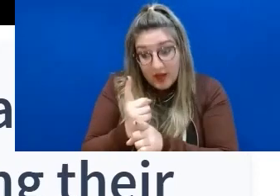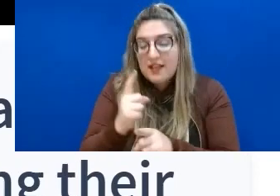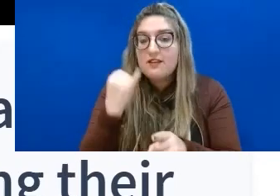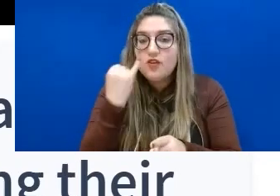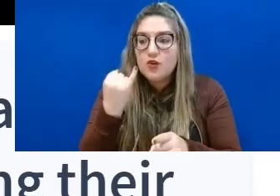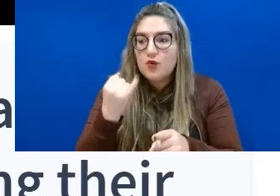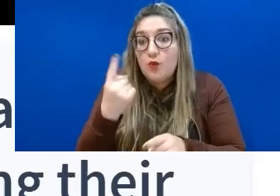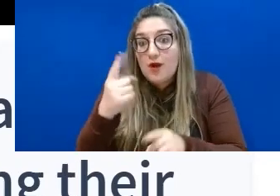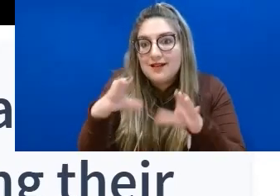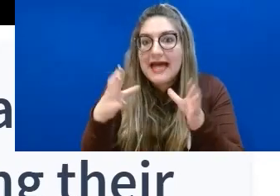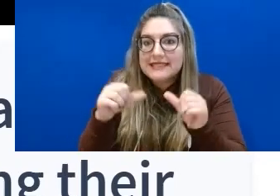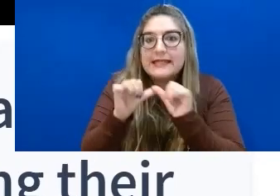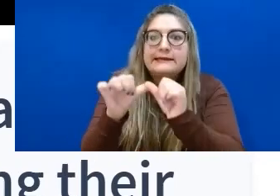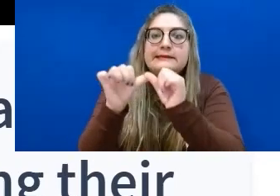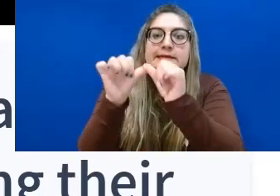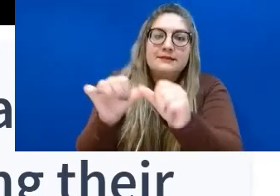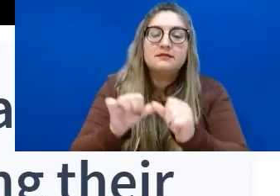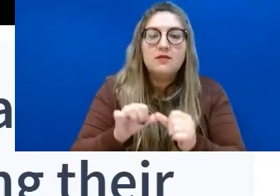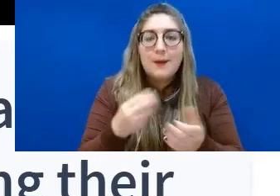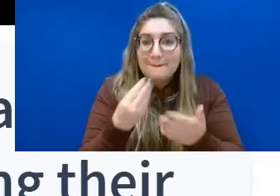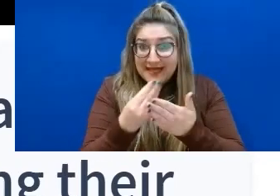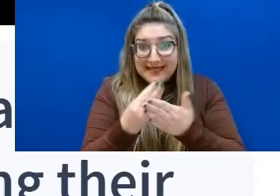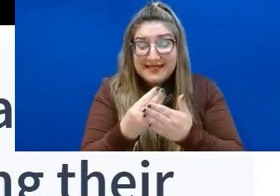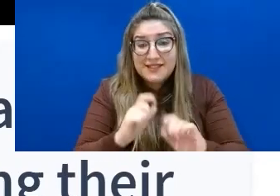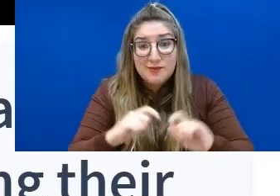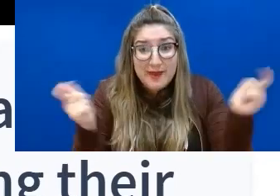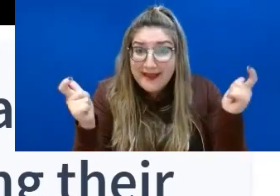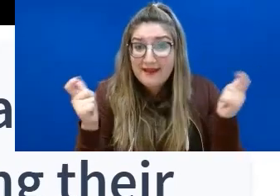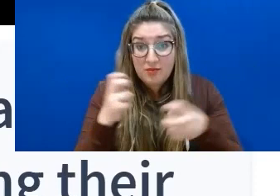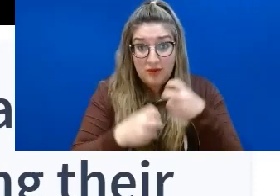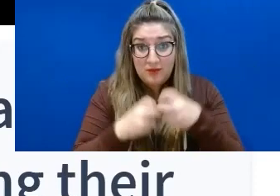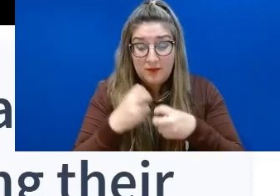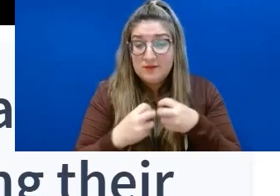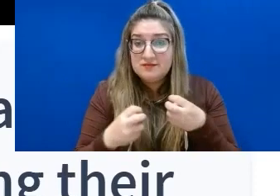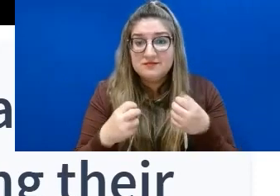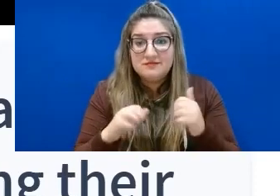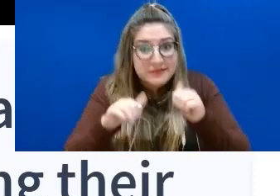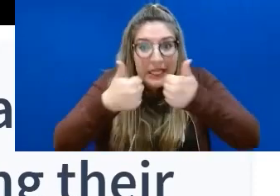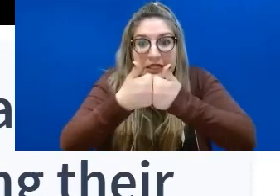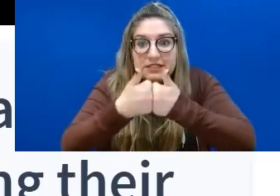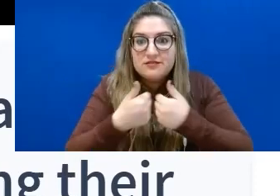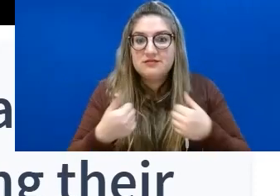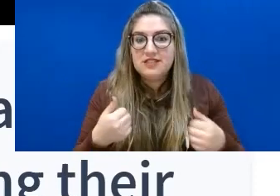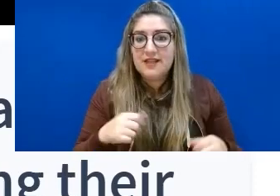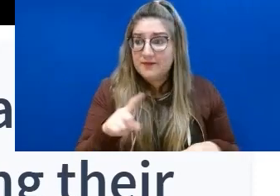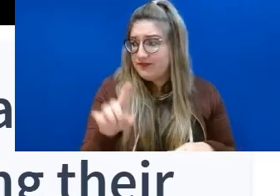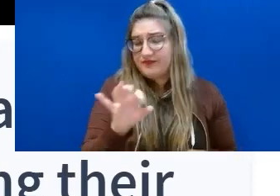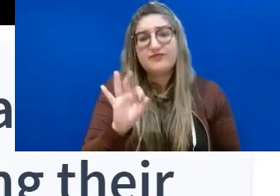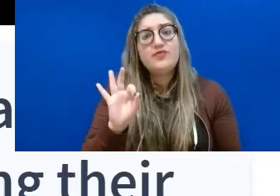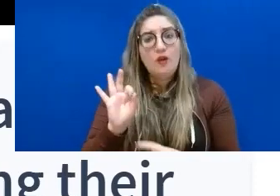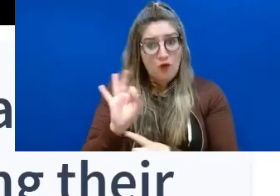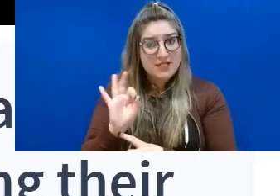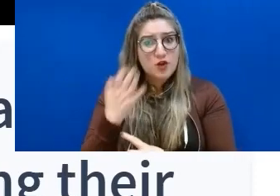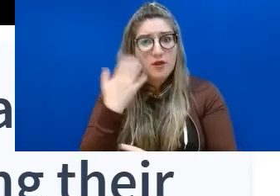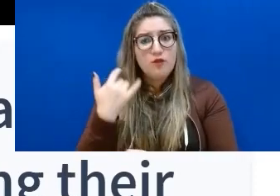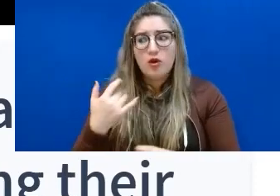Money is the biggest one, especially to your point, the cost of living right now, and especially Fresno used to be a place where it was affordable, and we're